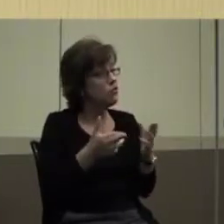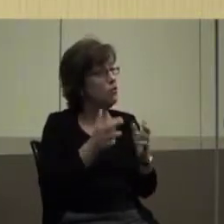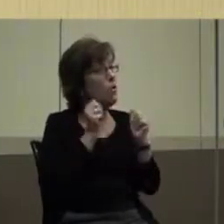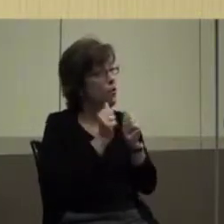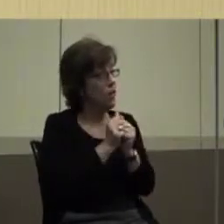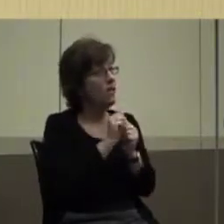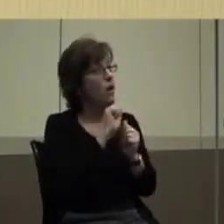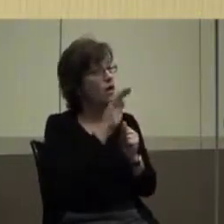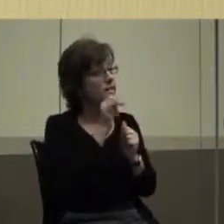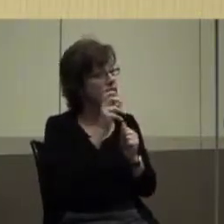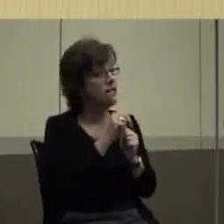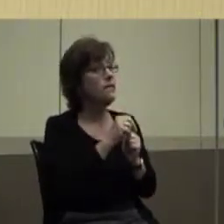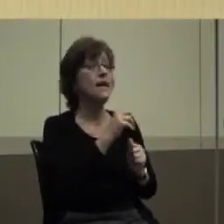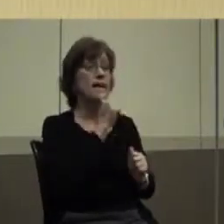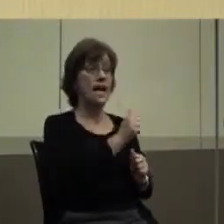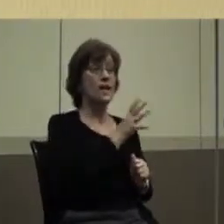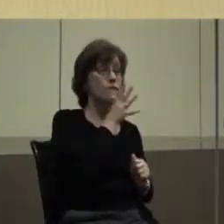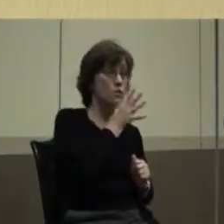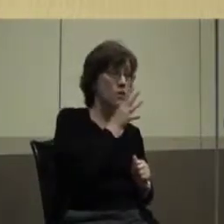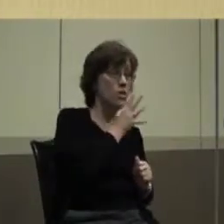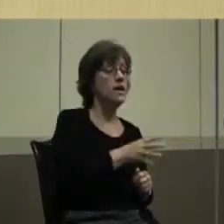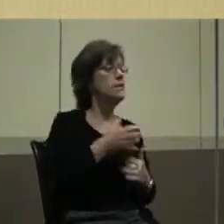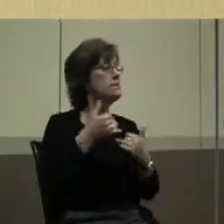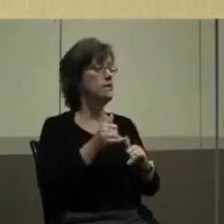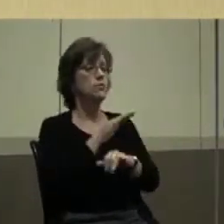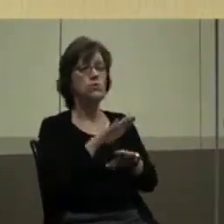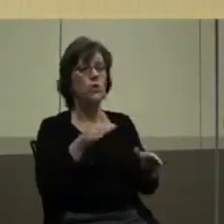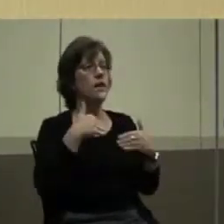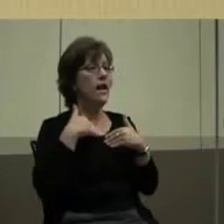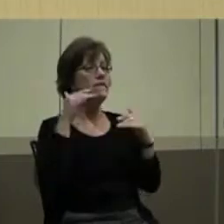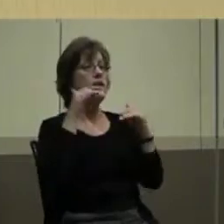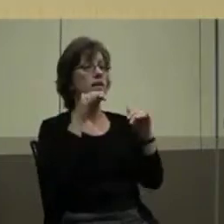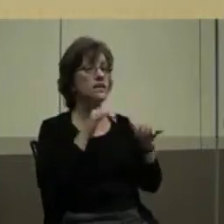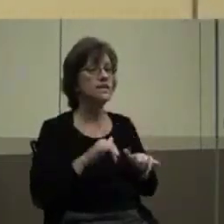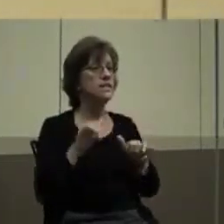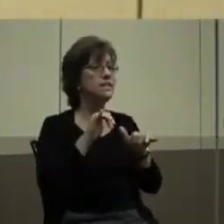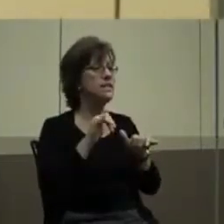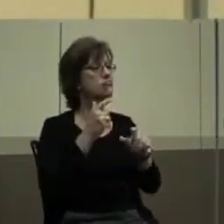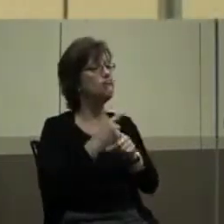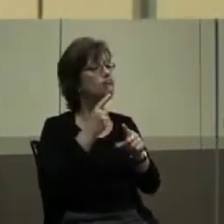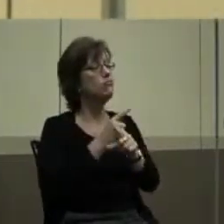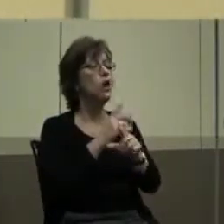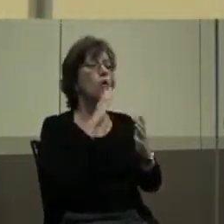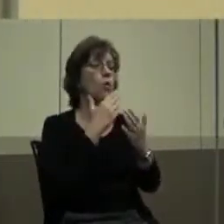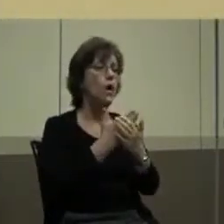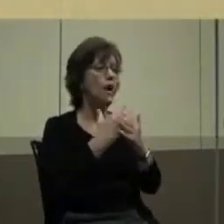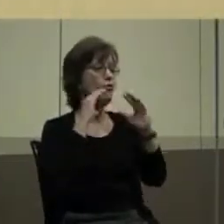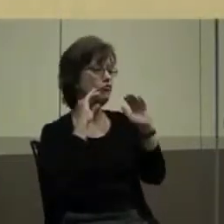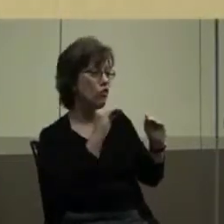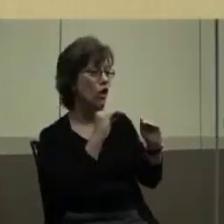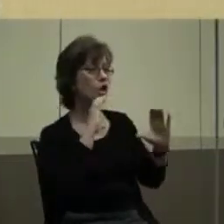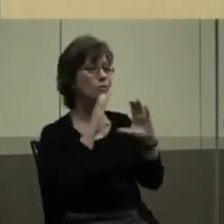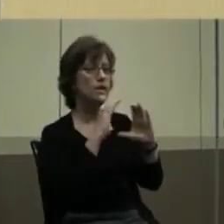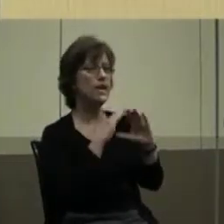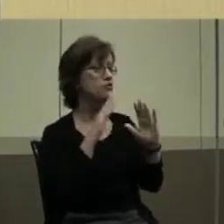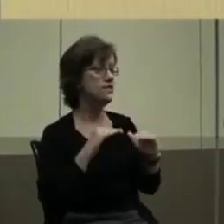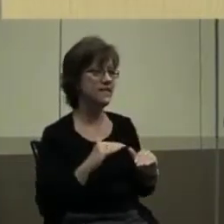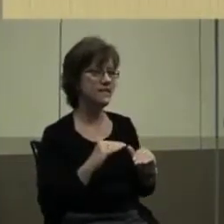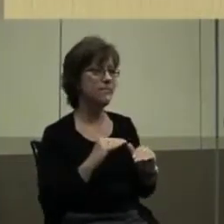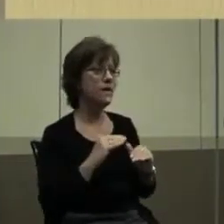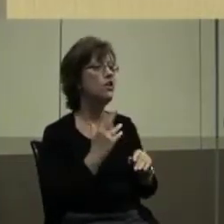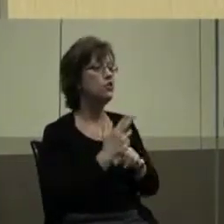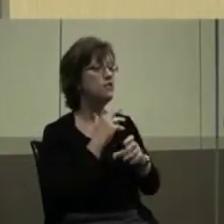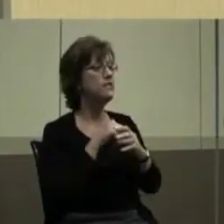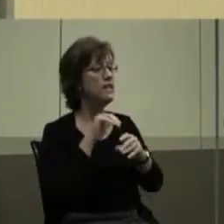who are nonverbal and still don't have a consistent, well-taught communication system that's being used in a